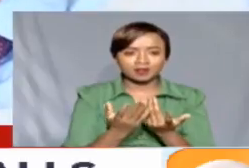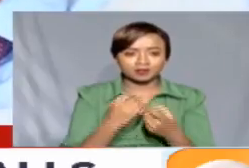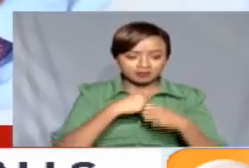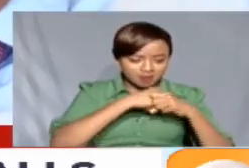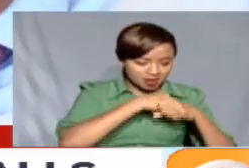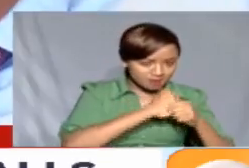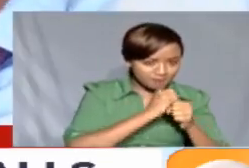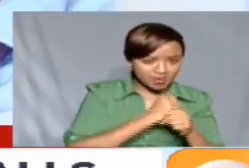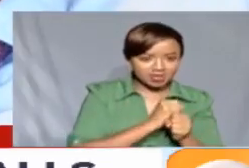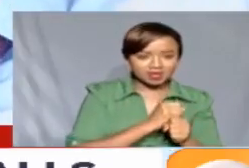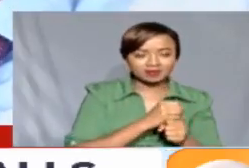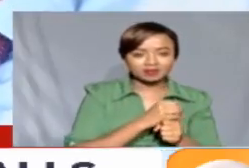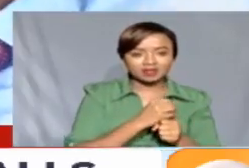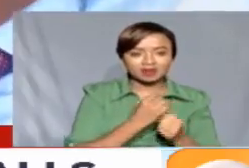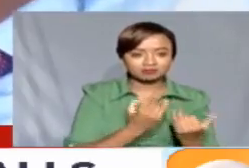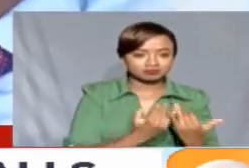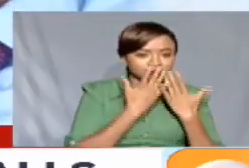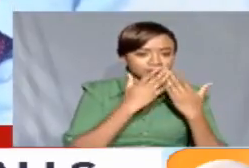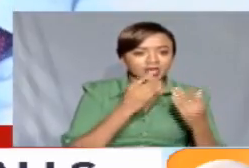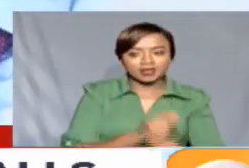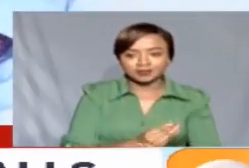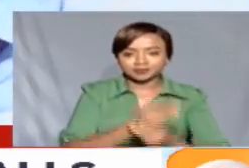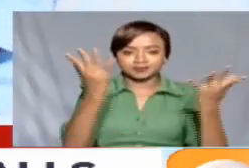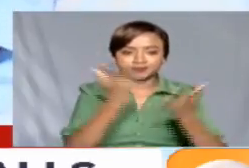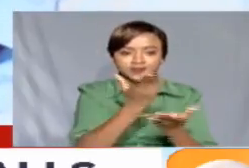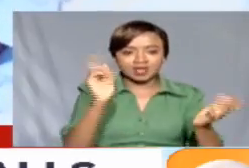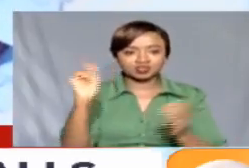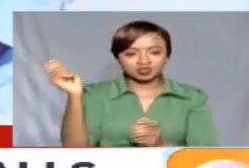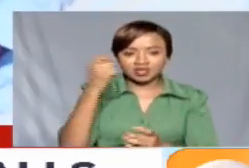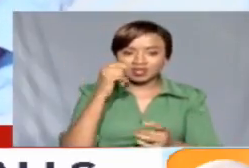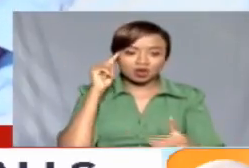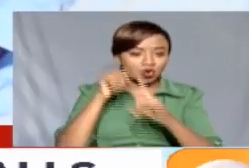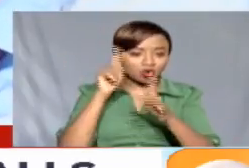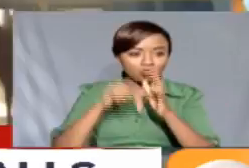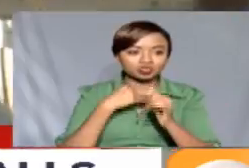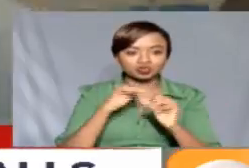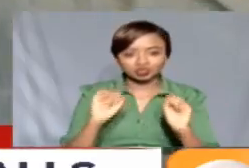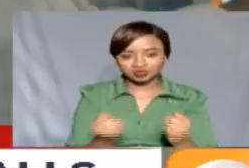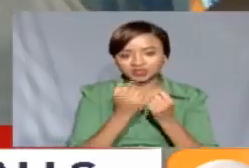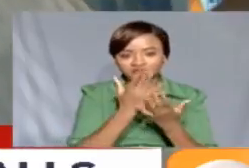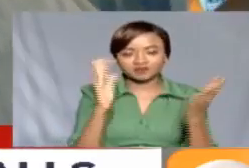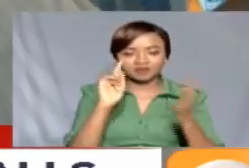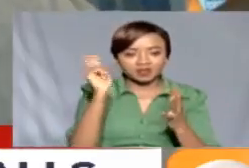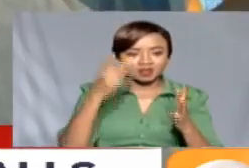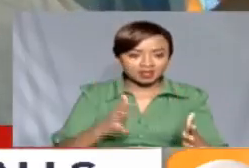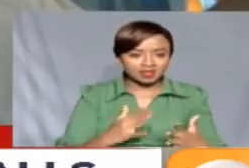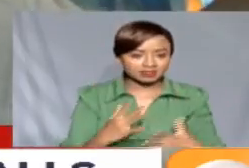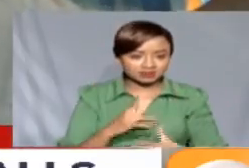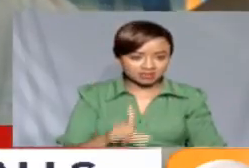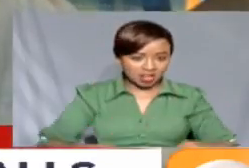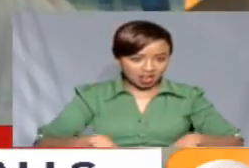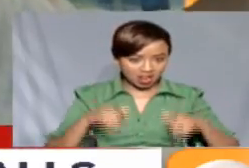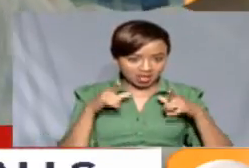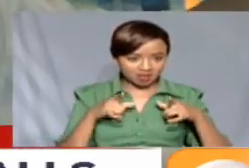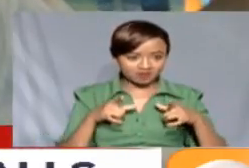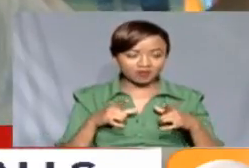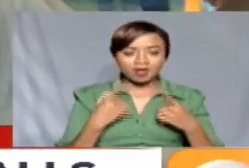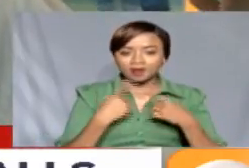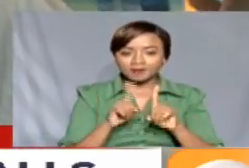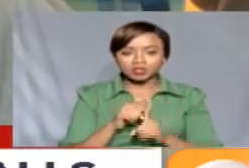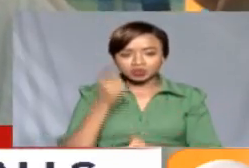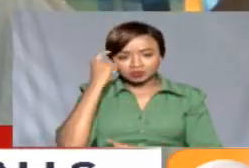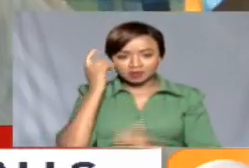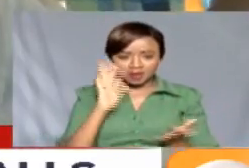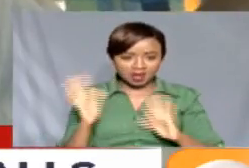oxygen and provide the oxygen to the Kenyan, as far as it is saving the life of Kenyans. Most of the anxiety over respiratory